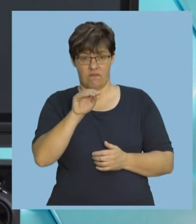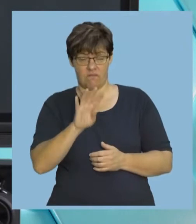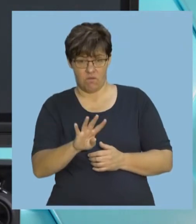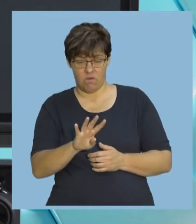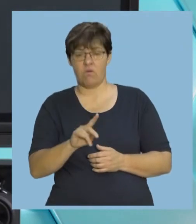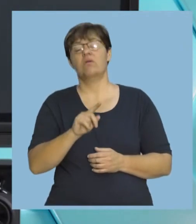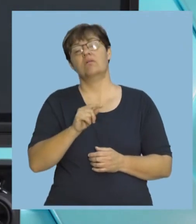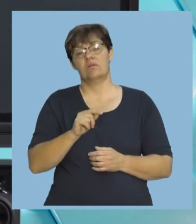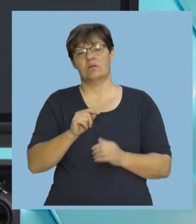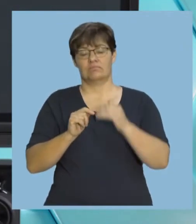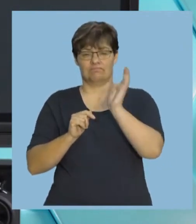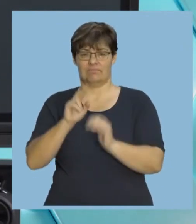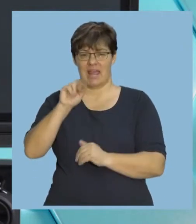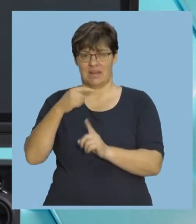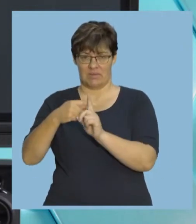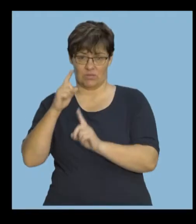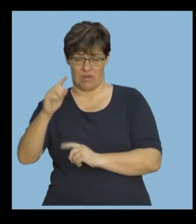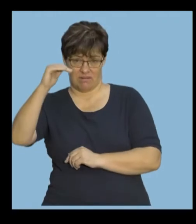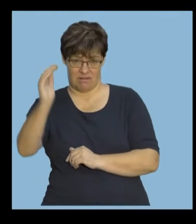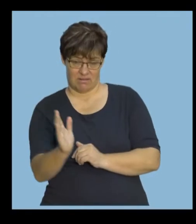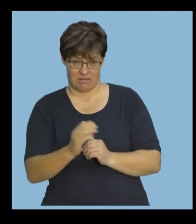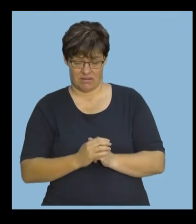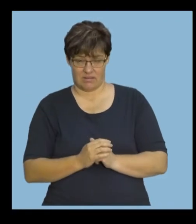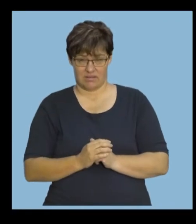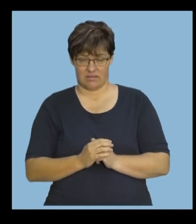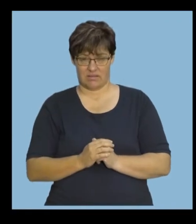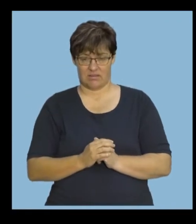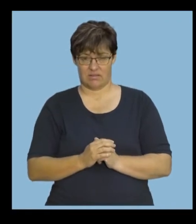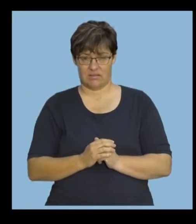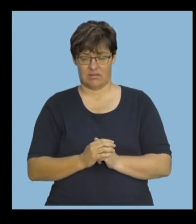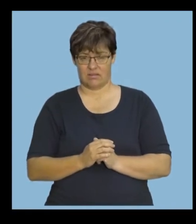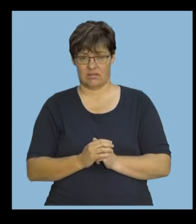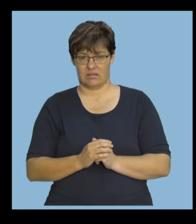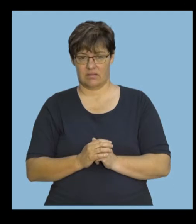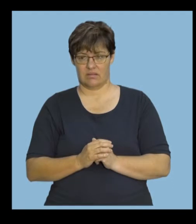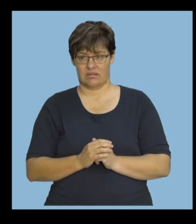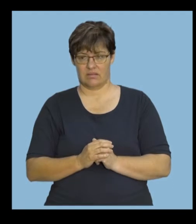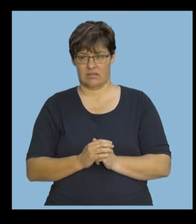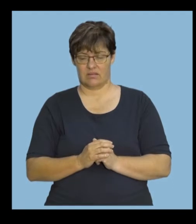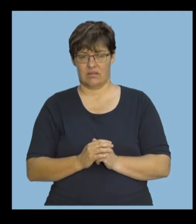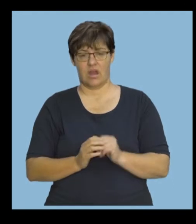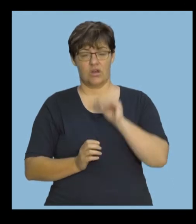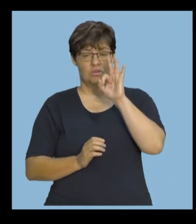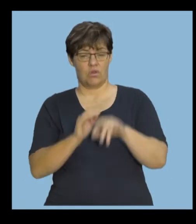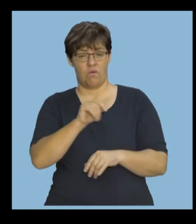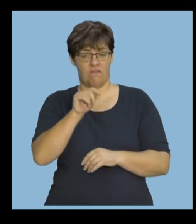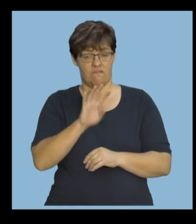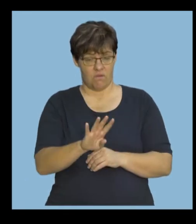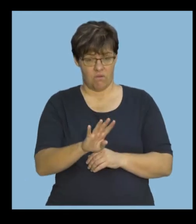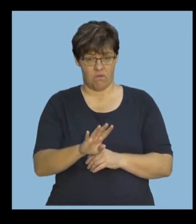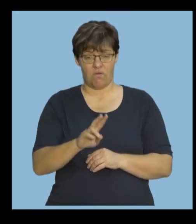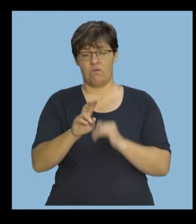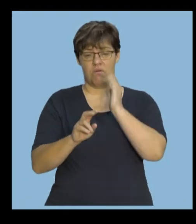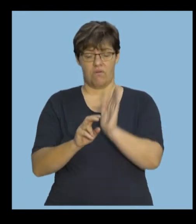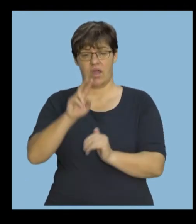2 n plus 1. Okay. So what do you do there? You can say 3 over